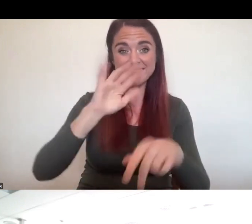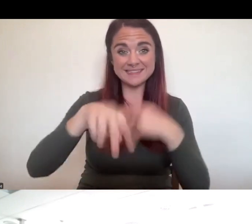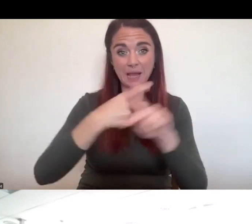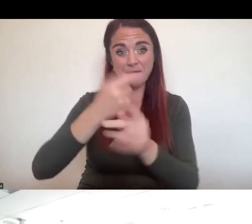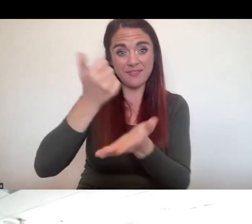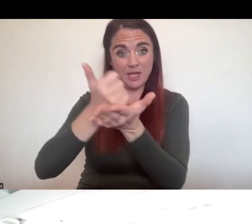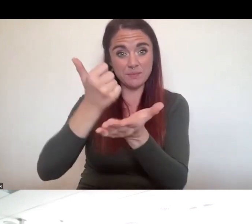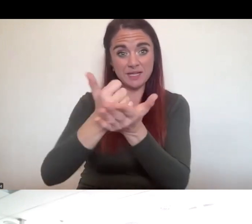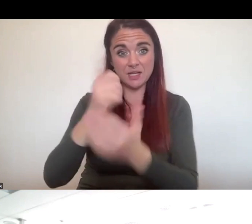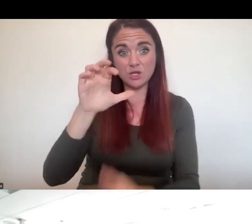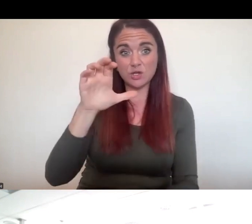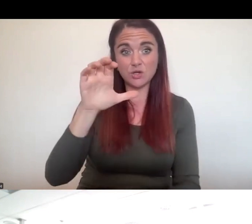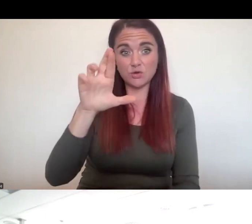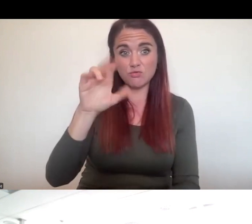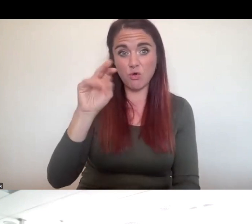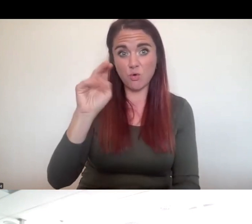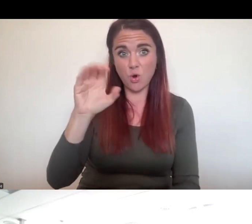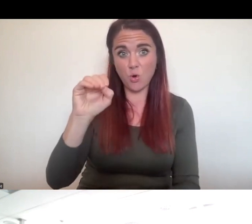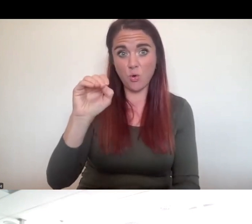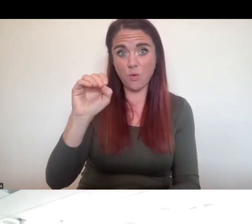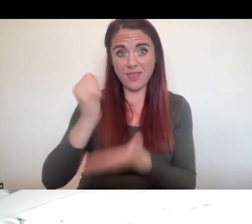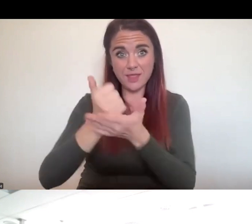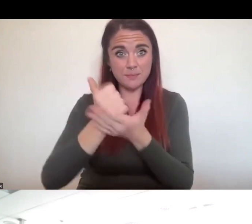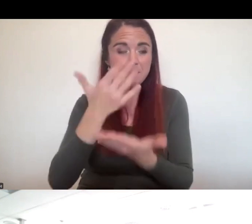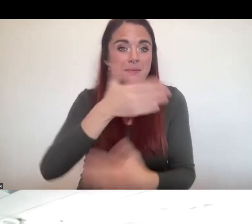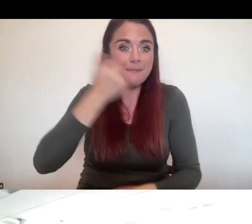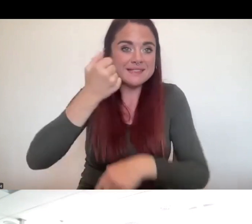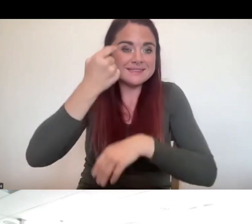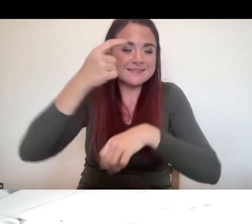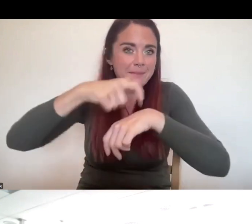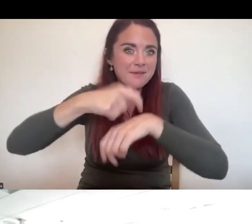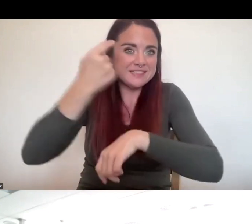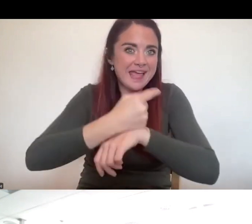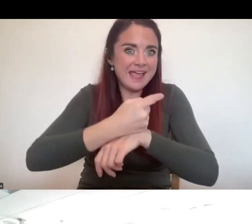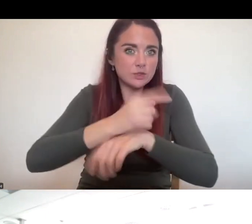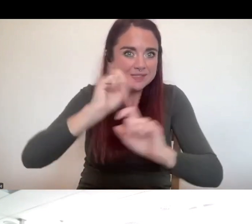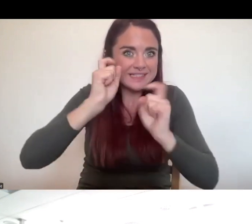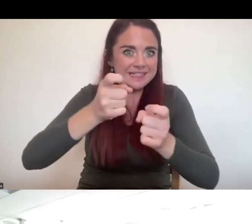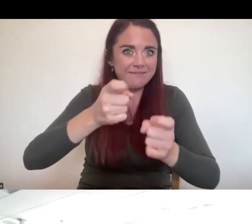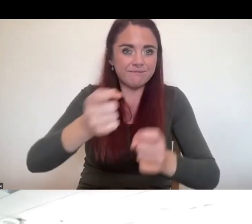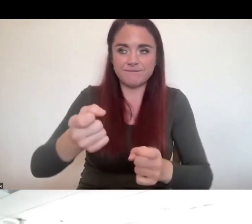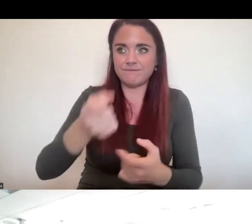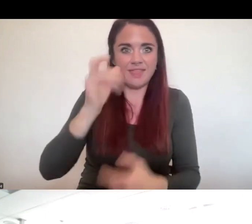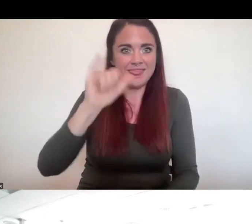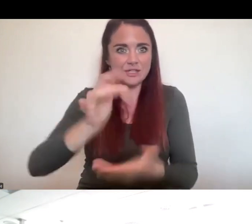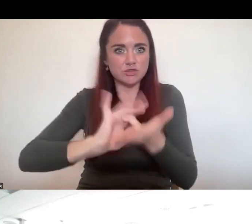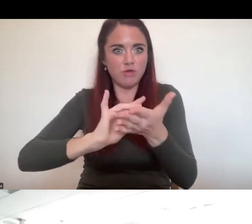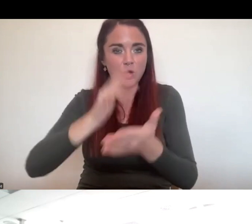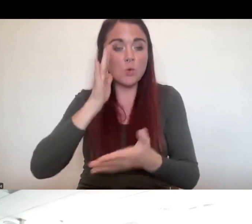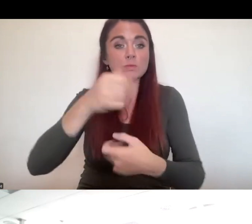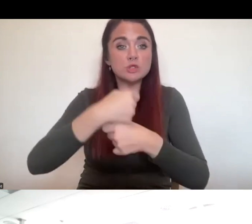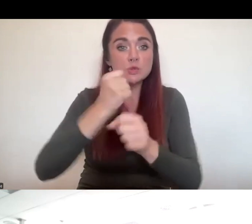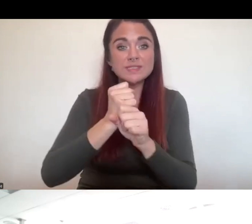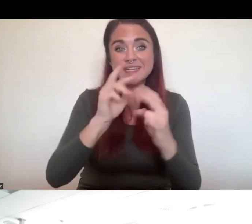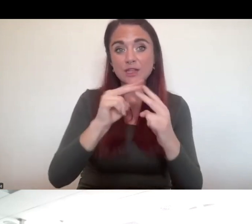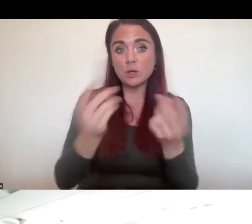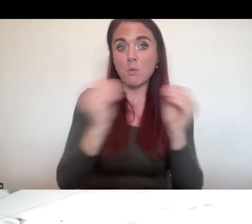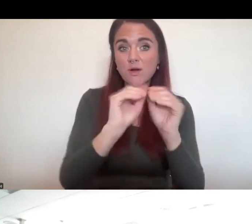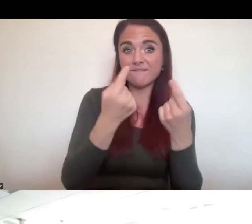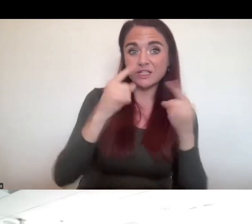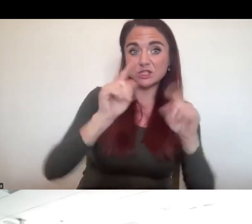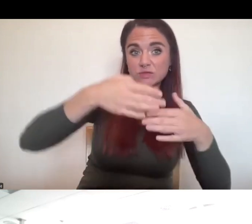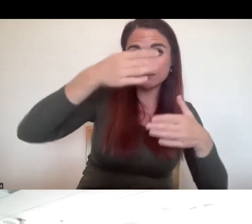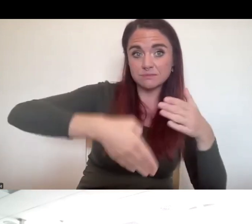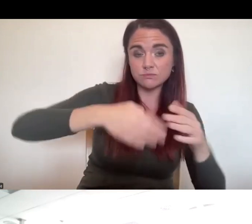maybe there is like a best time of the day to deliver that drug where it will produce either a more efficient